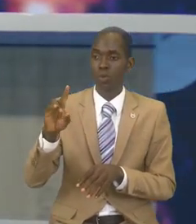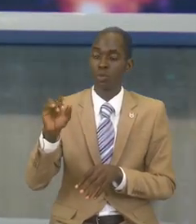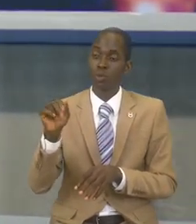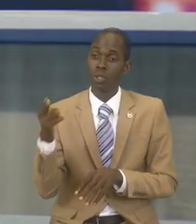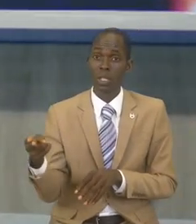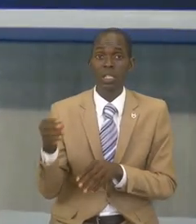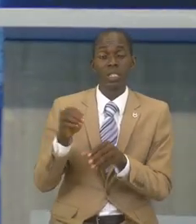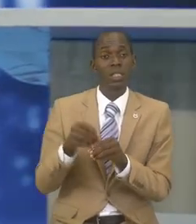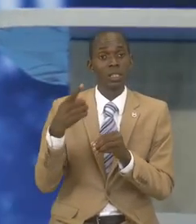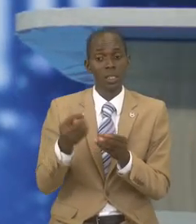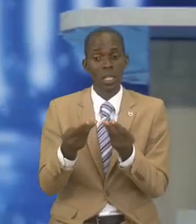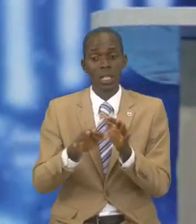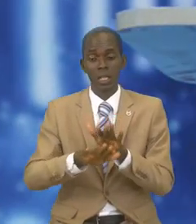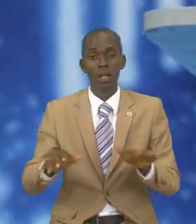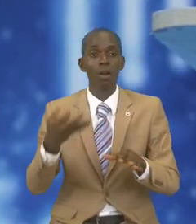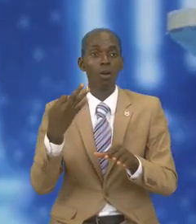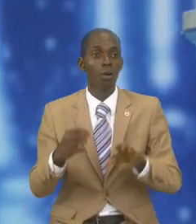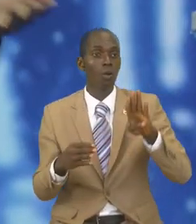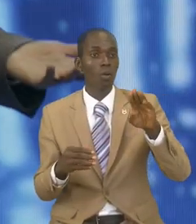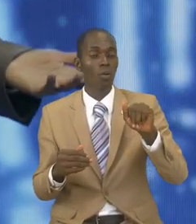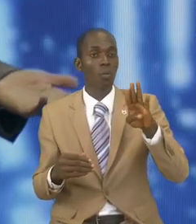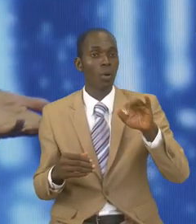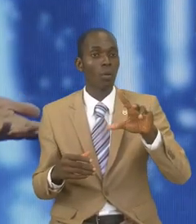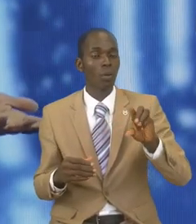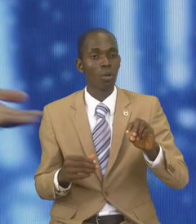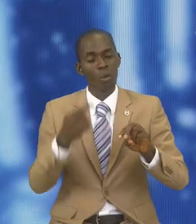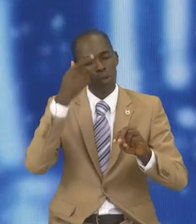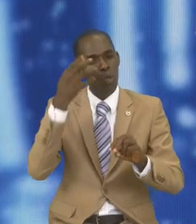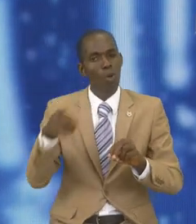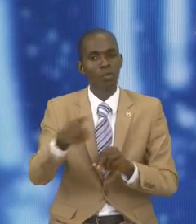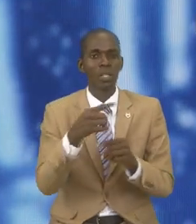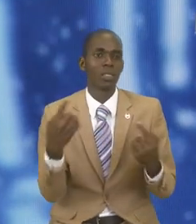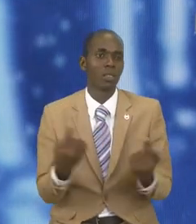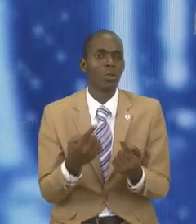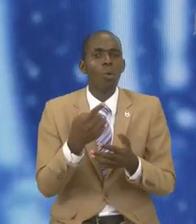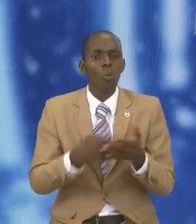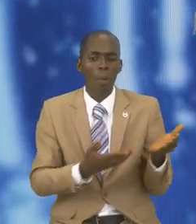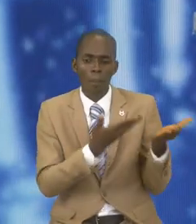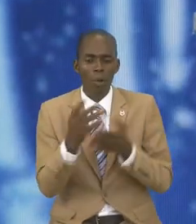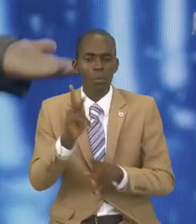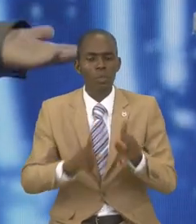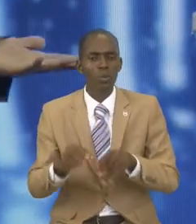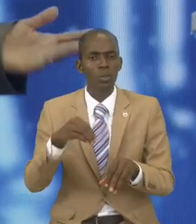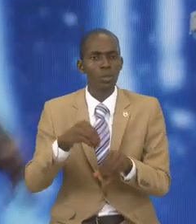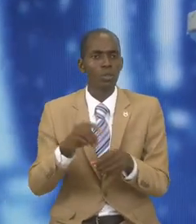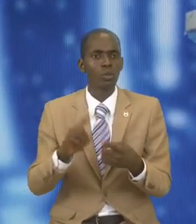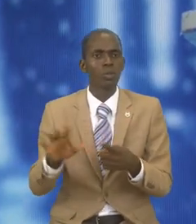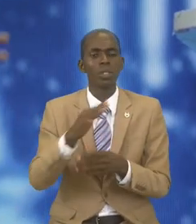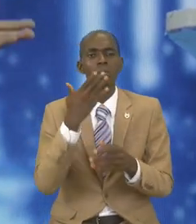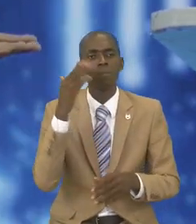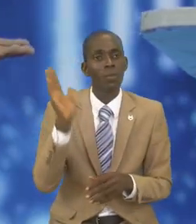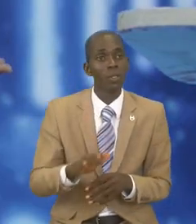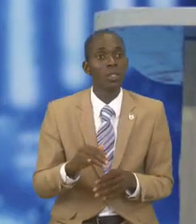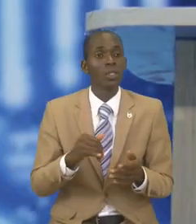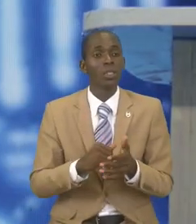of Babylon is their sin. What landed us in the evil, in the terrible things we're going